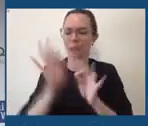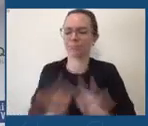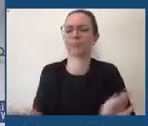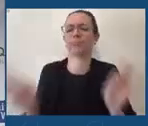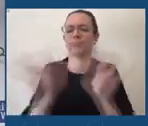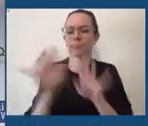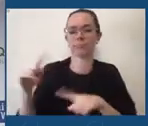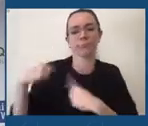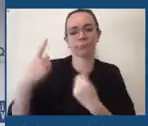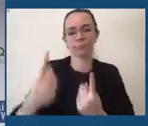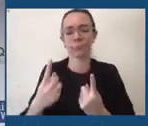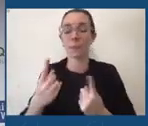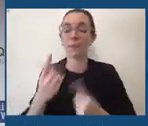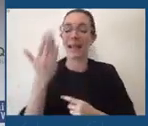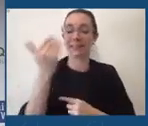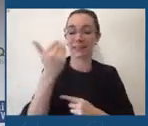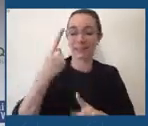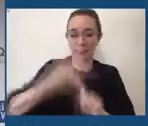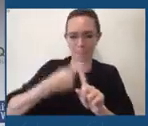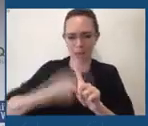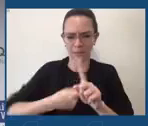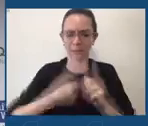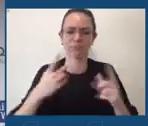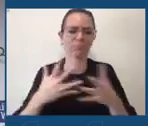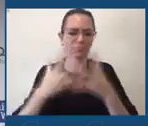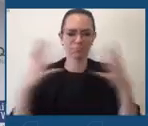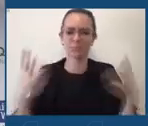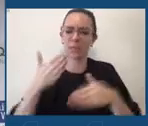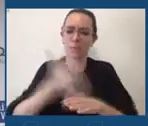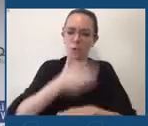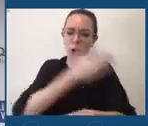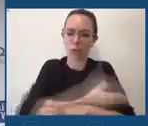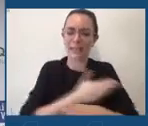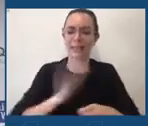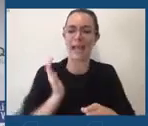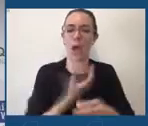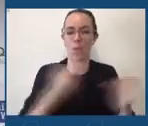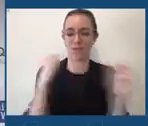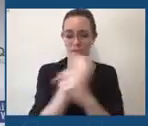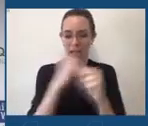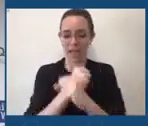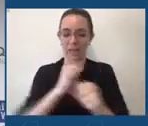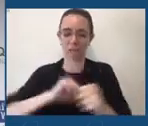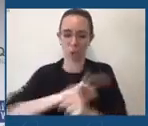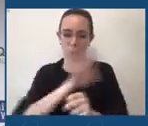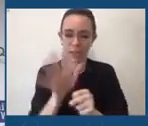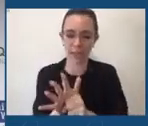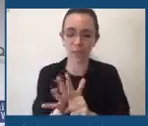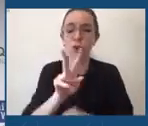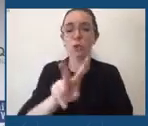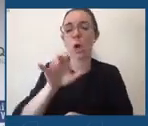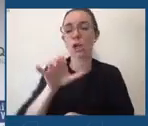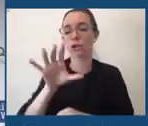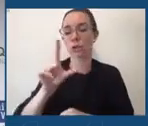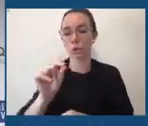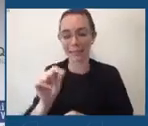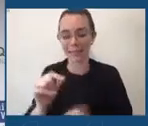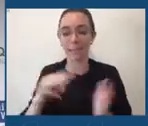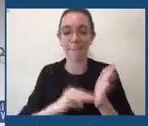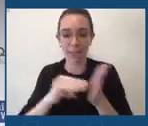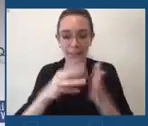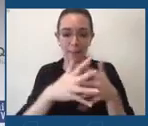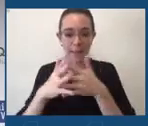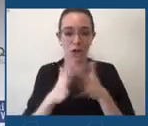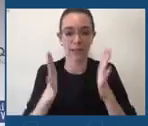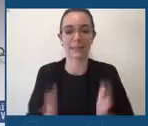Over the past 15 months, we've made tremendous progress in our fight against COVID-19, with over 220 million Americans now fully vaccinated and